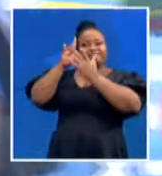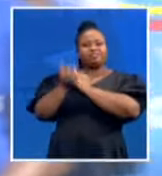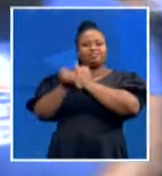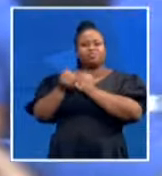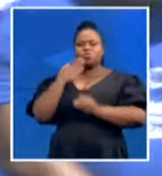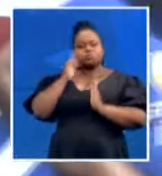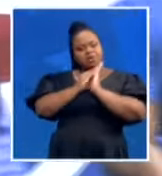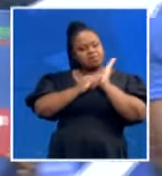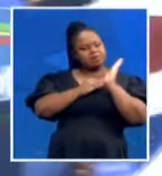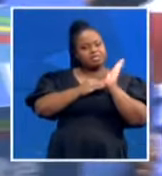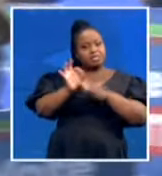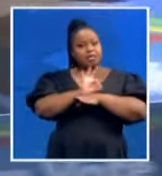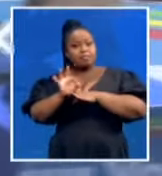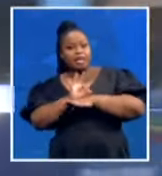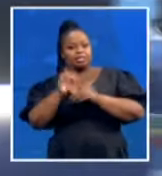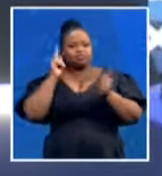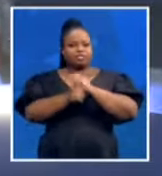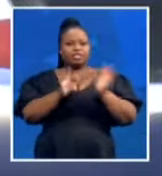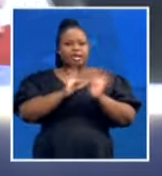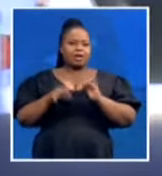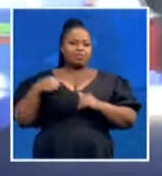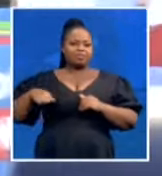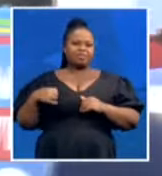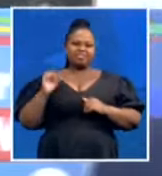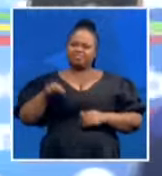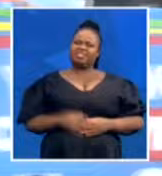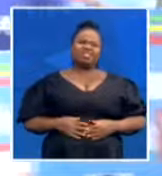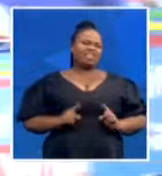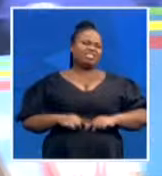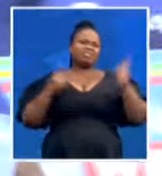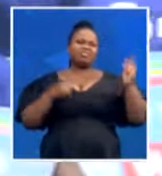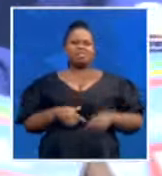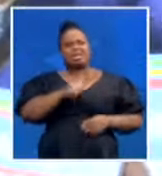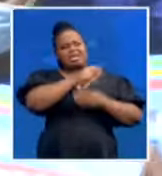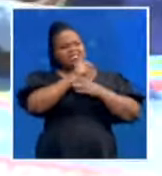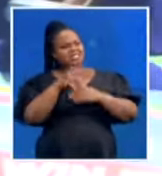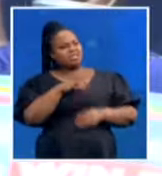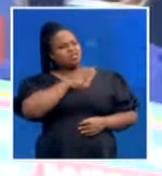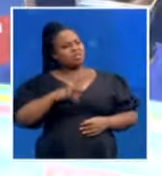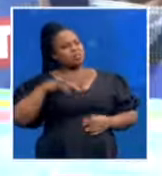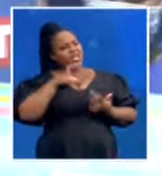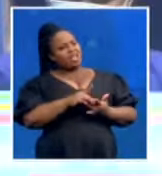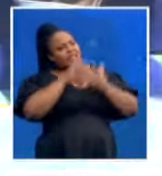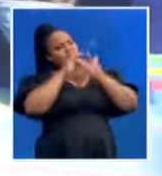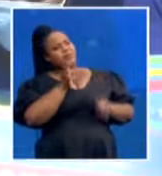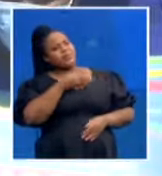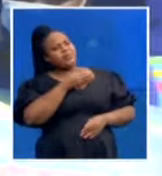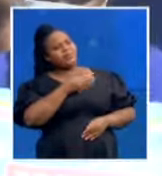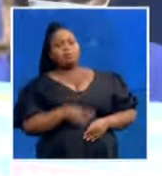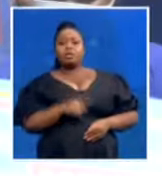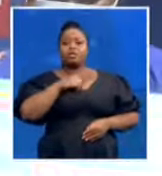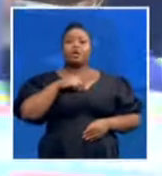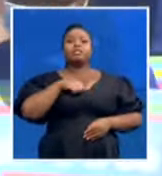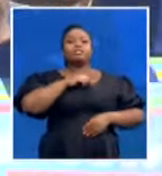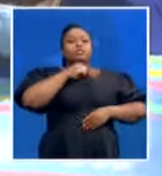their metro. Unlike the ANC that has no mayoral candidates, that has fielded Mayor Ramaphosa throughout this country, we